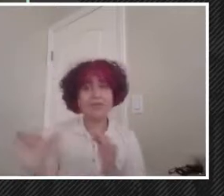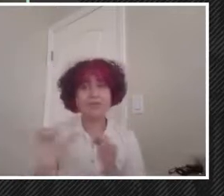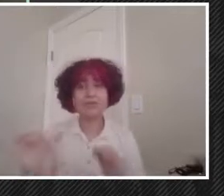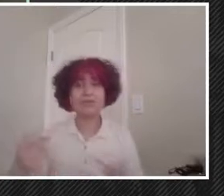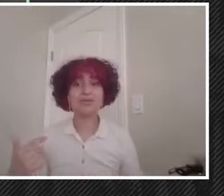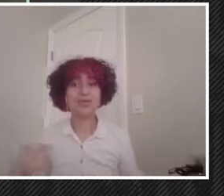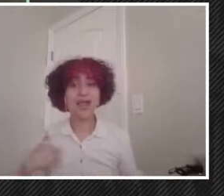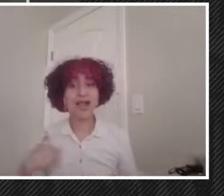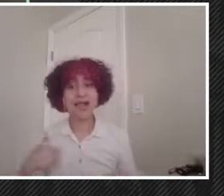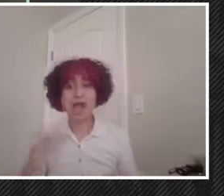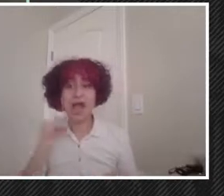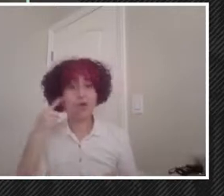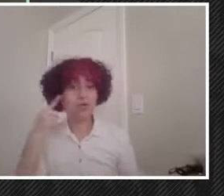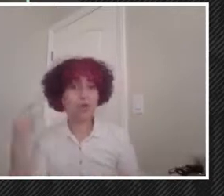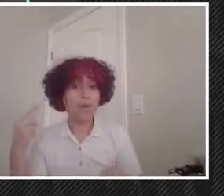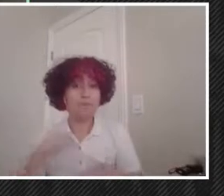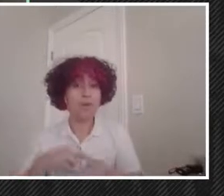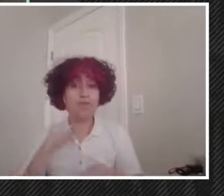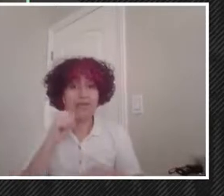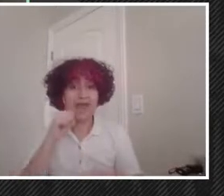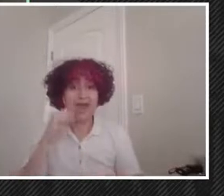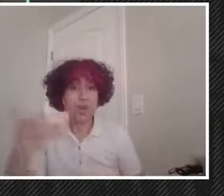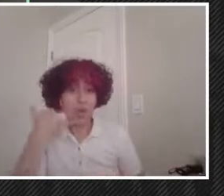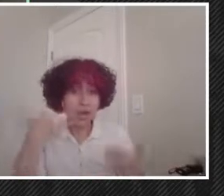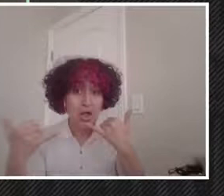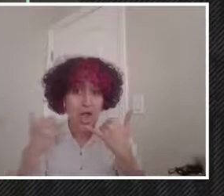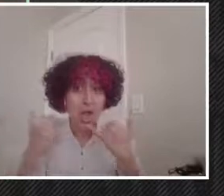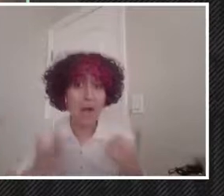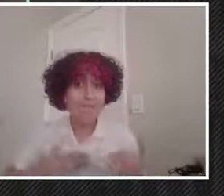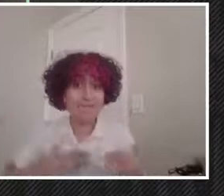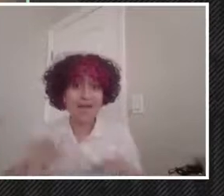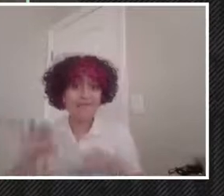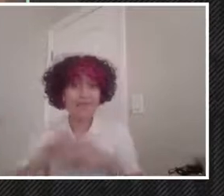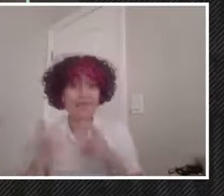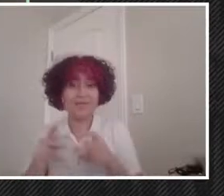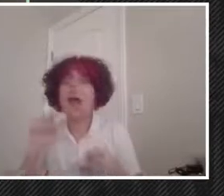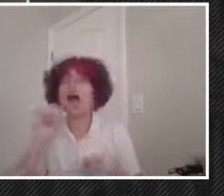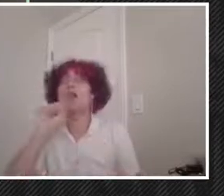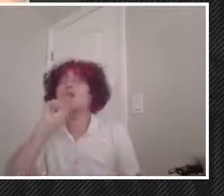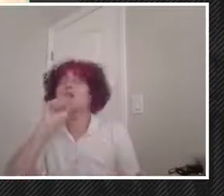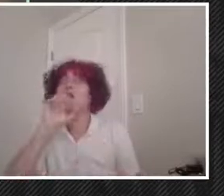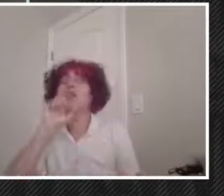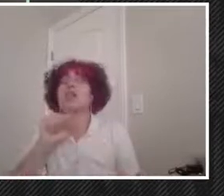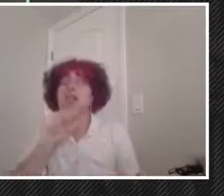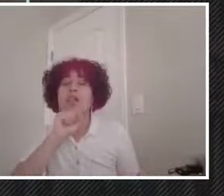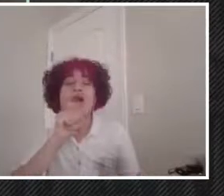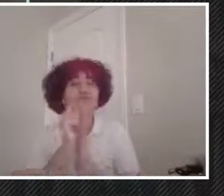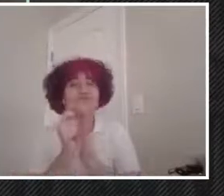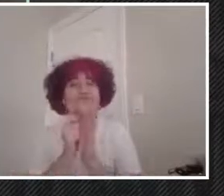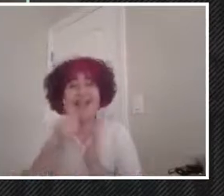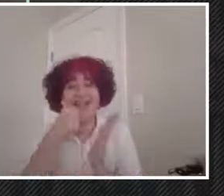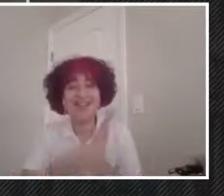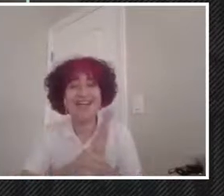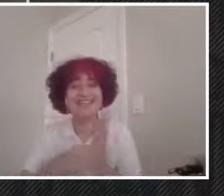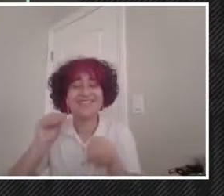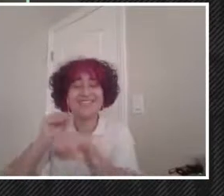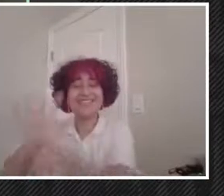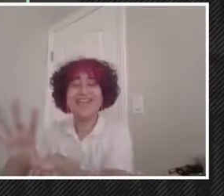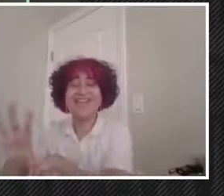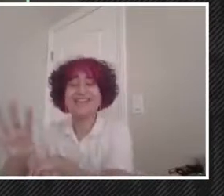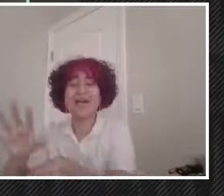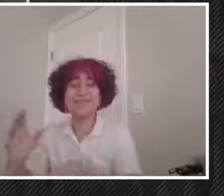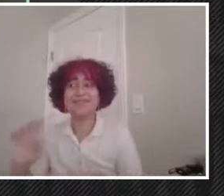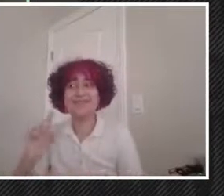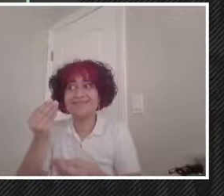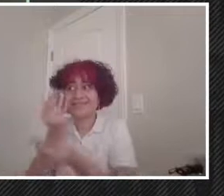don't think for one moment that I won't call them or send a letter. I love sending and writing a real good letter. I'm a letter writer. But, it's about